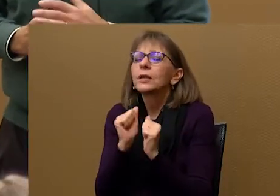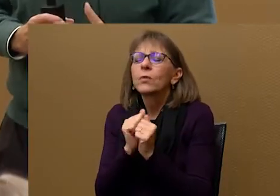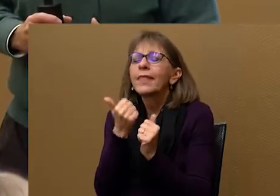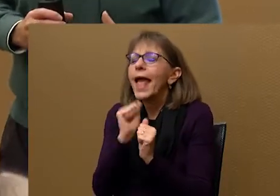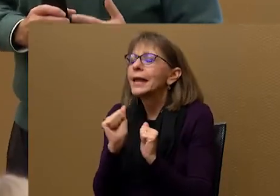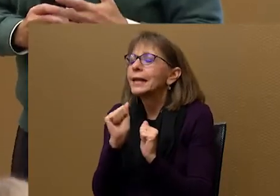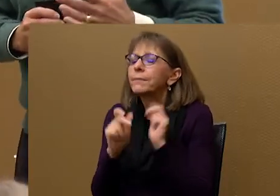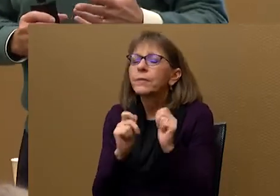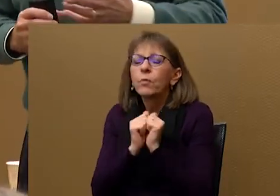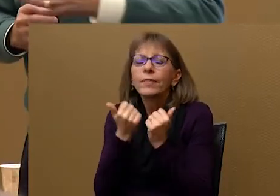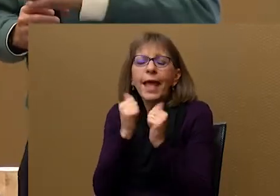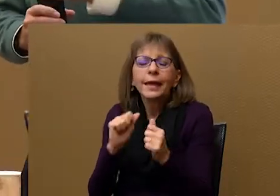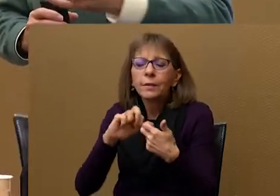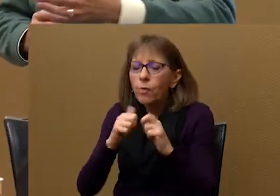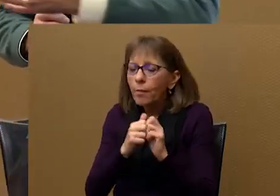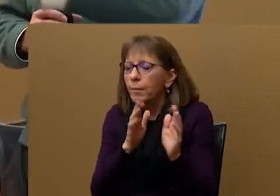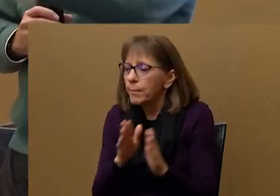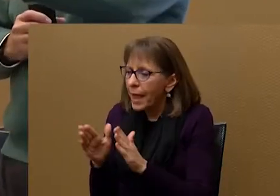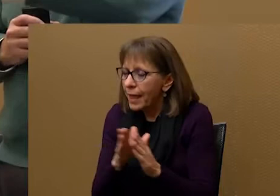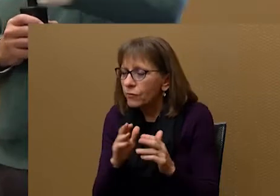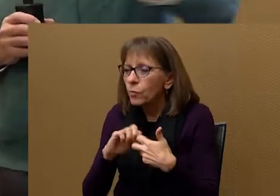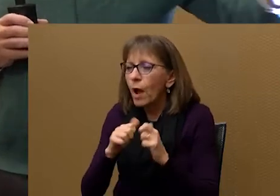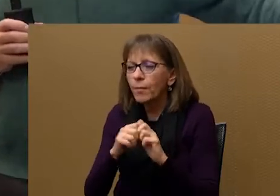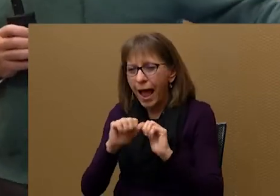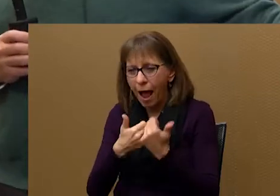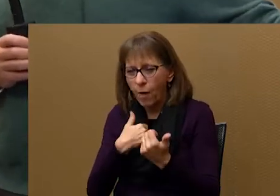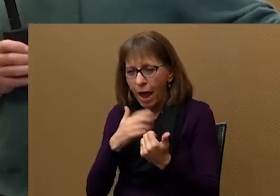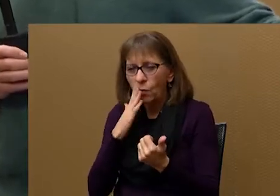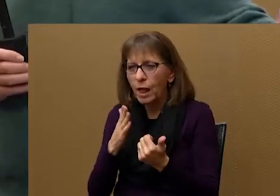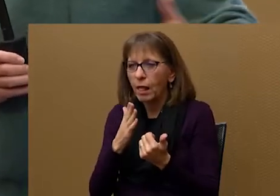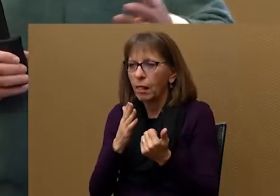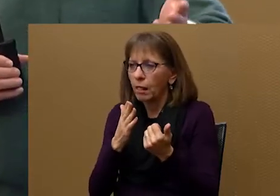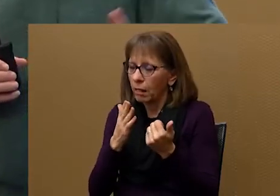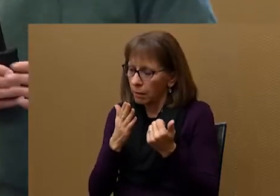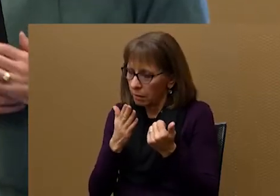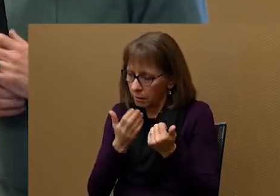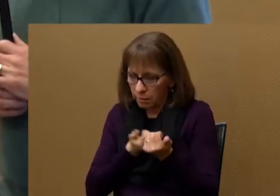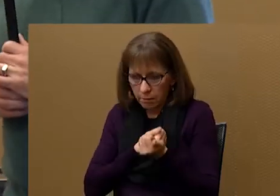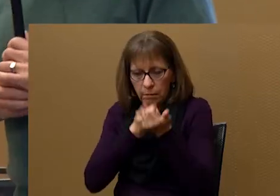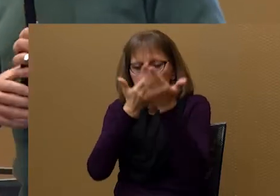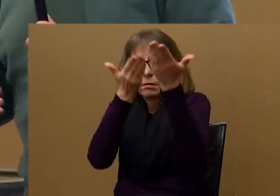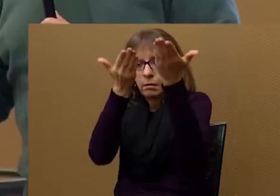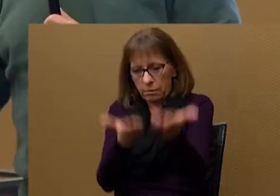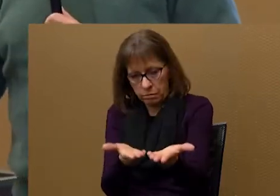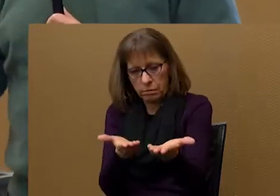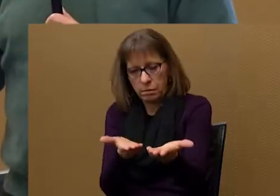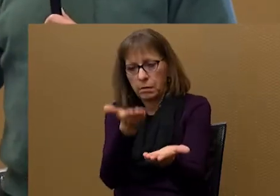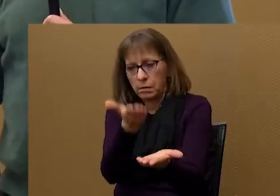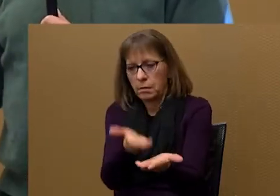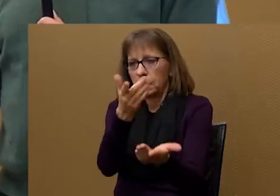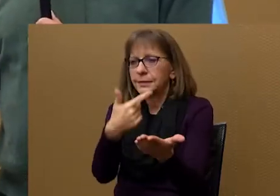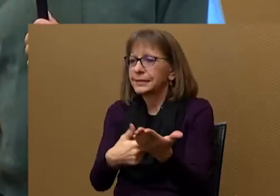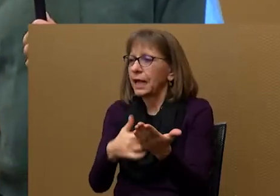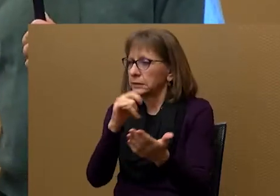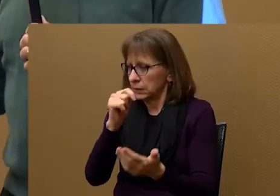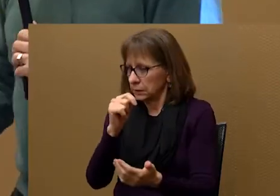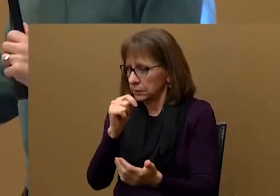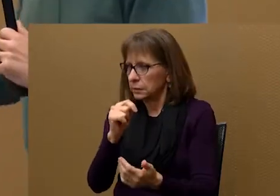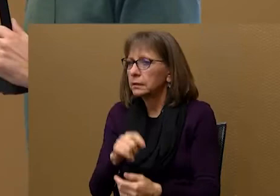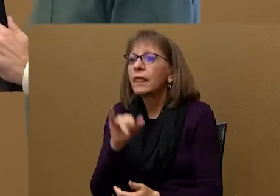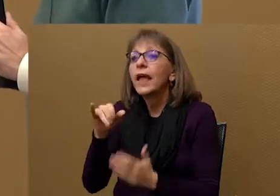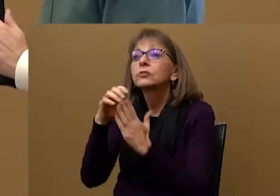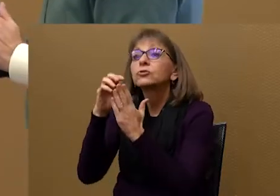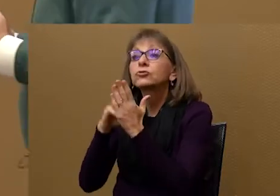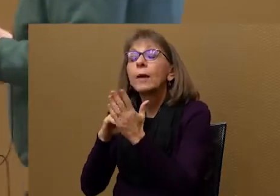rapport. But working with people with any problem, any behavior problem, how am I going to get that on the table?